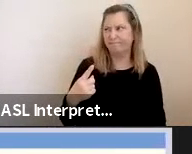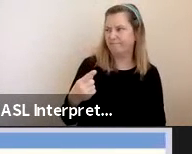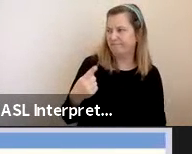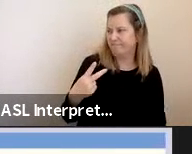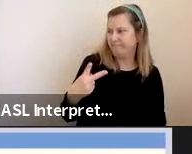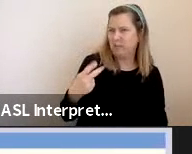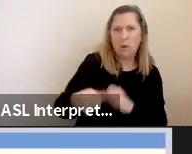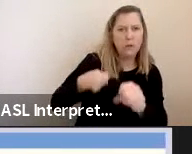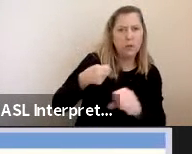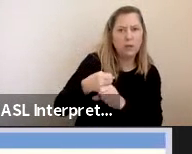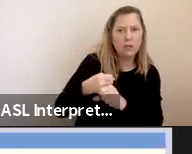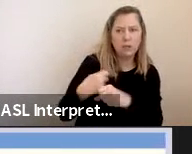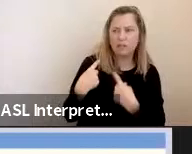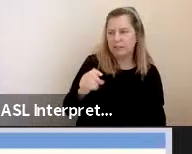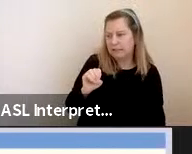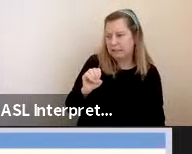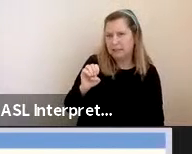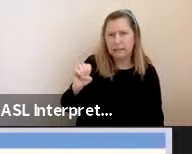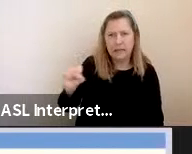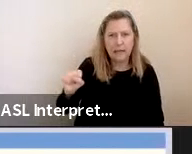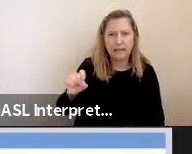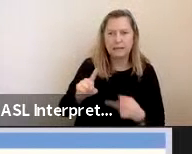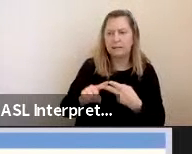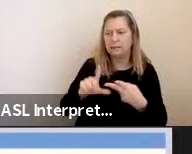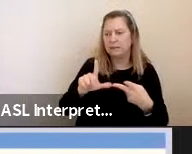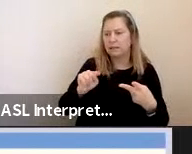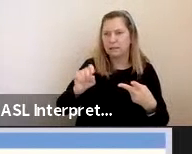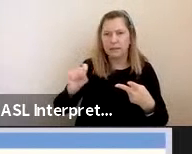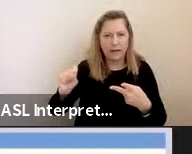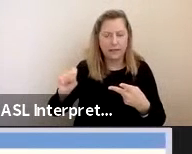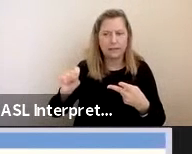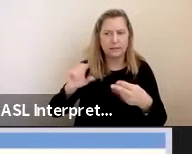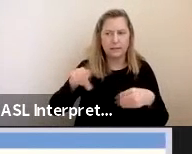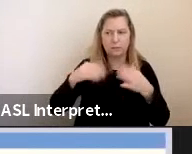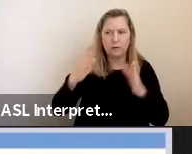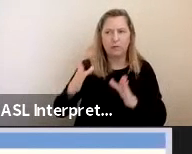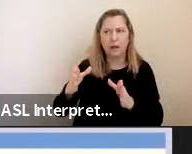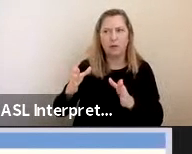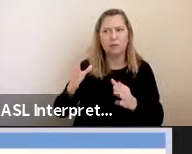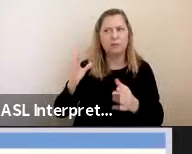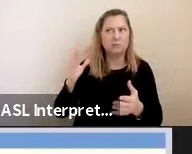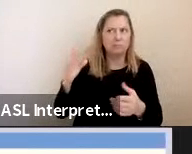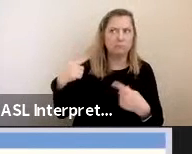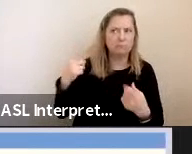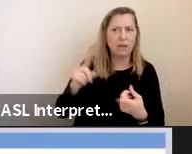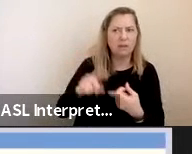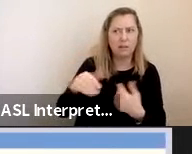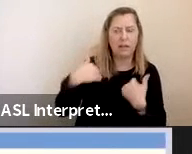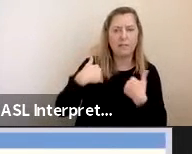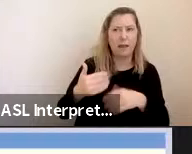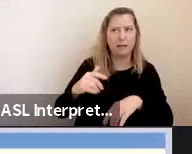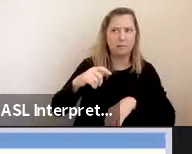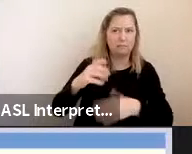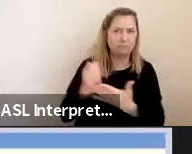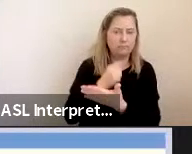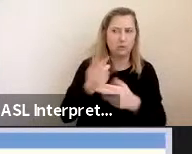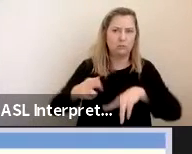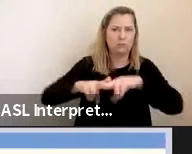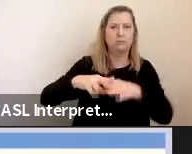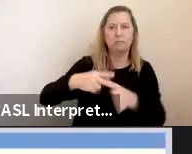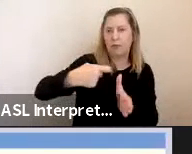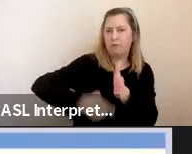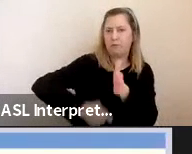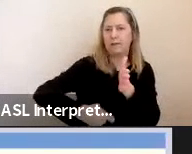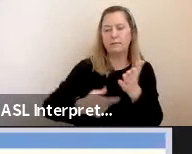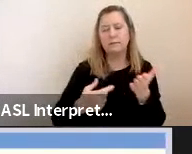the EES and lettuce providers were provided an opportunity to increase their rates. And I think